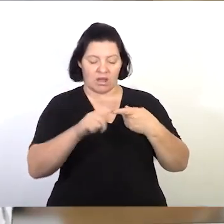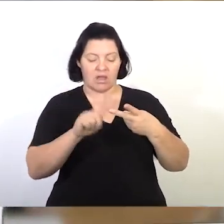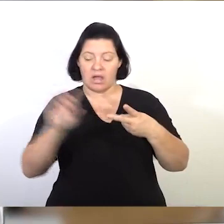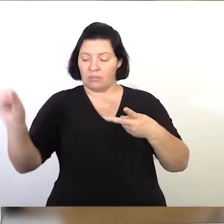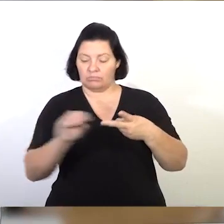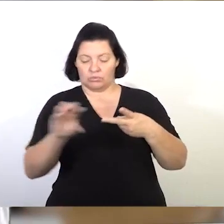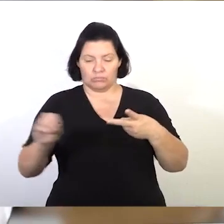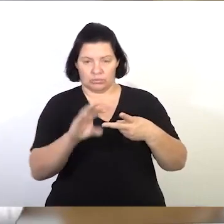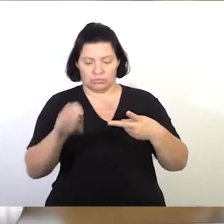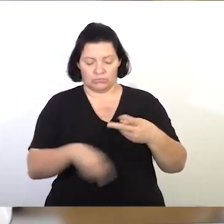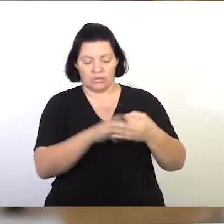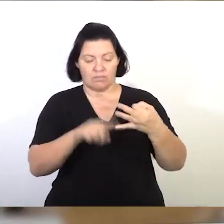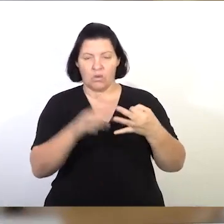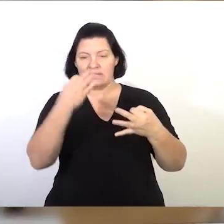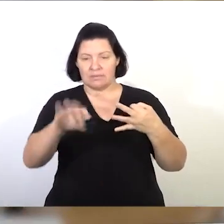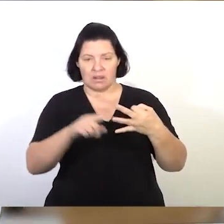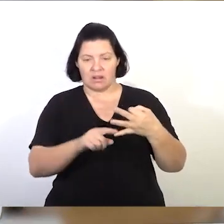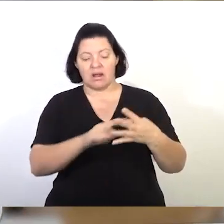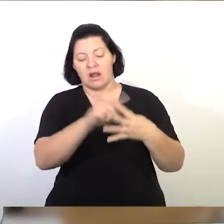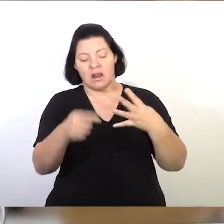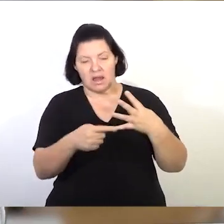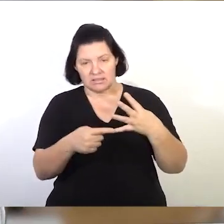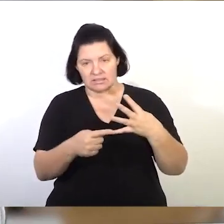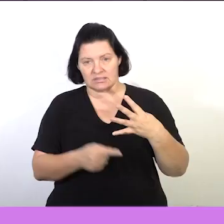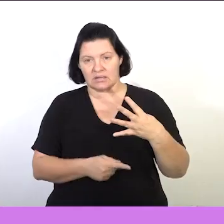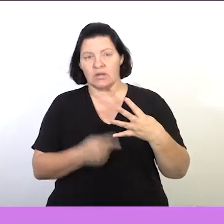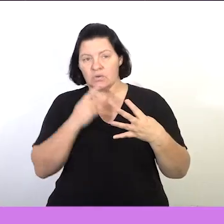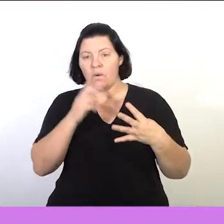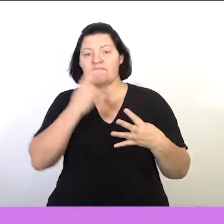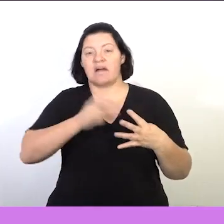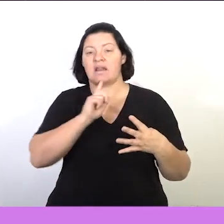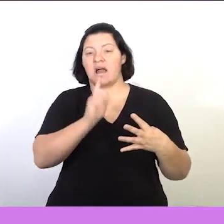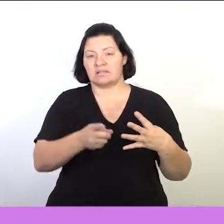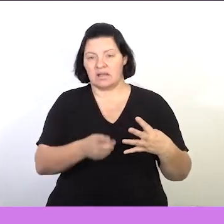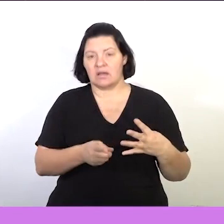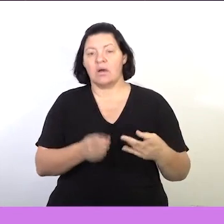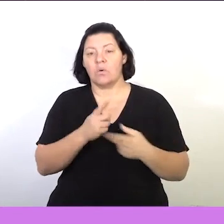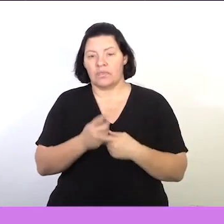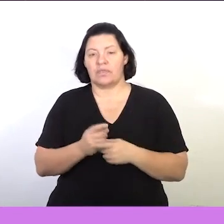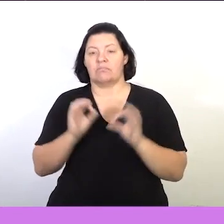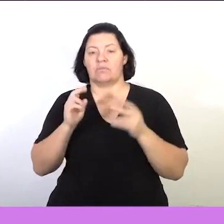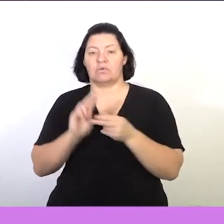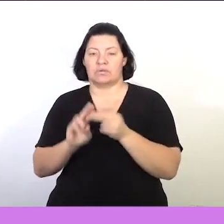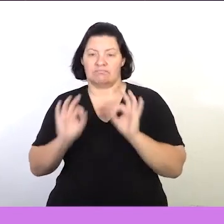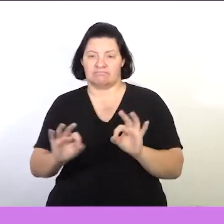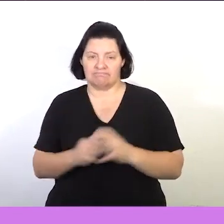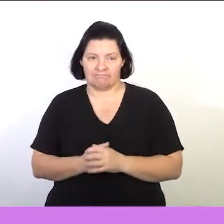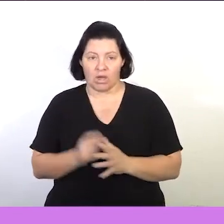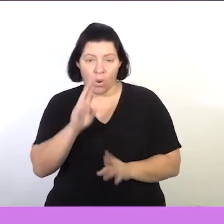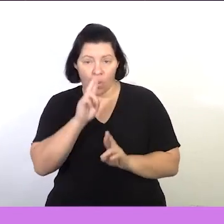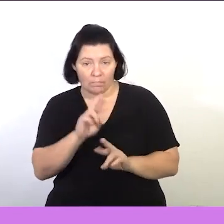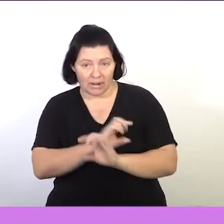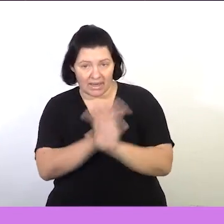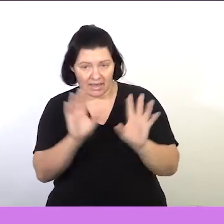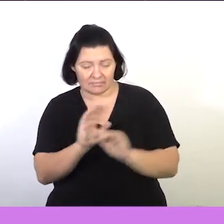formula. Step 3, you simplify. And then at the end, you write your final answer with the correct unit. Guys, I hope that